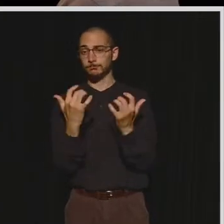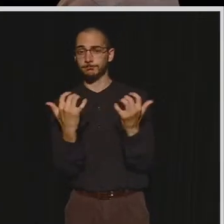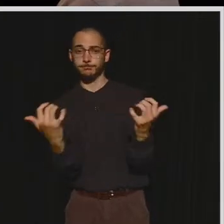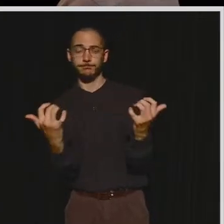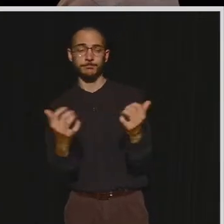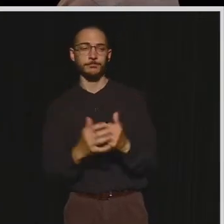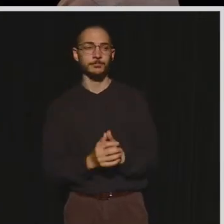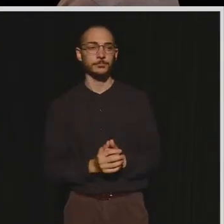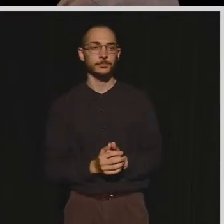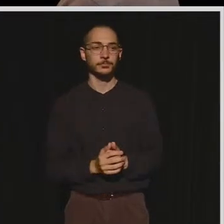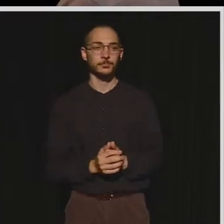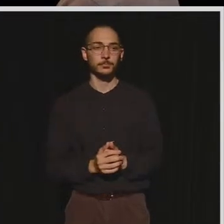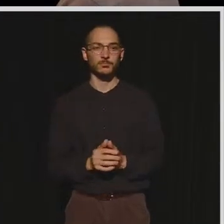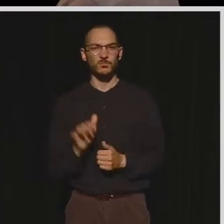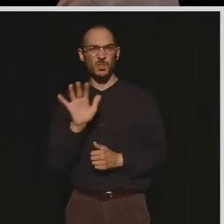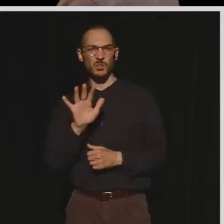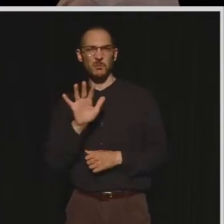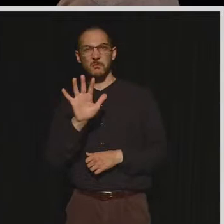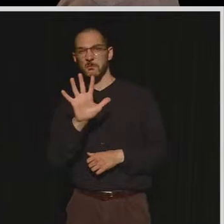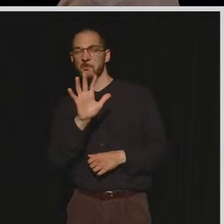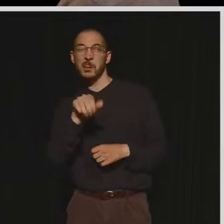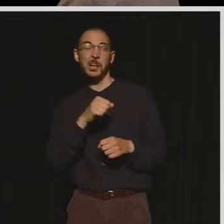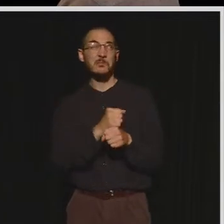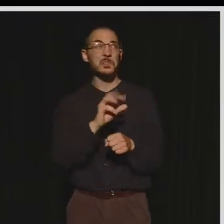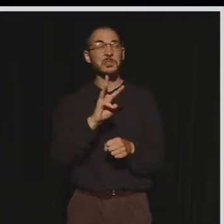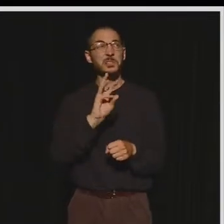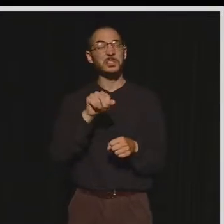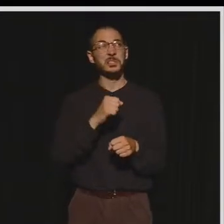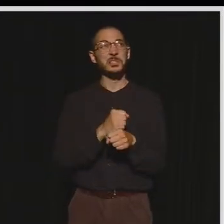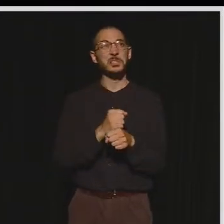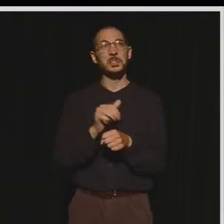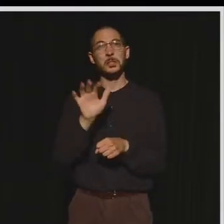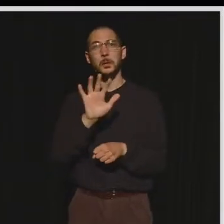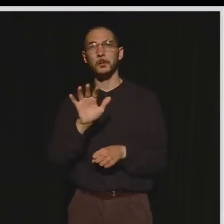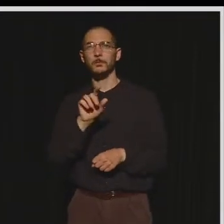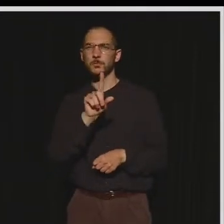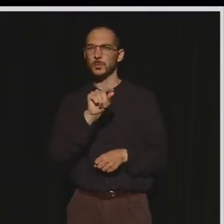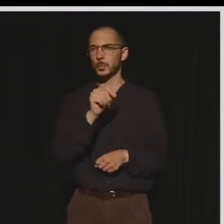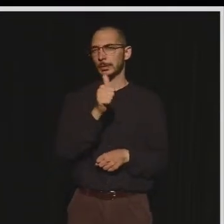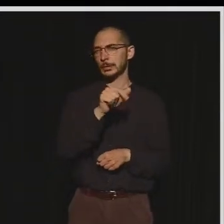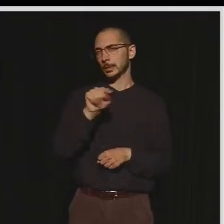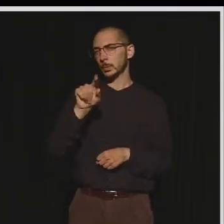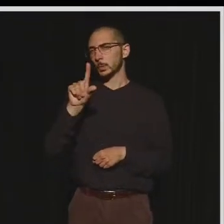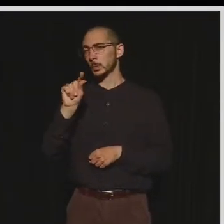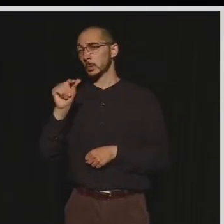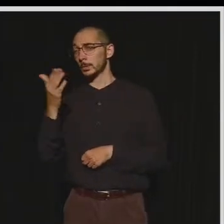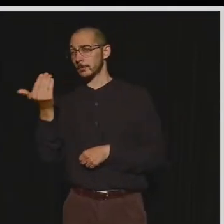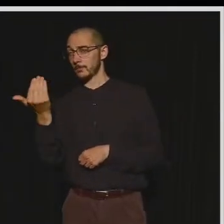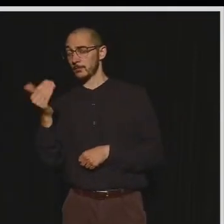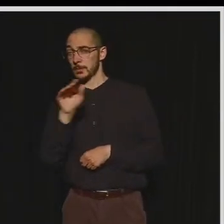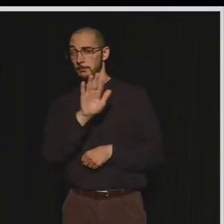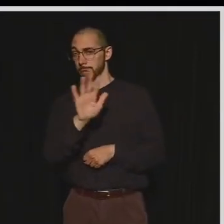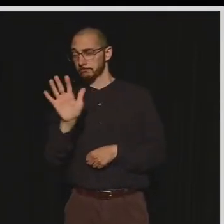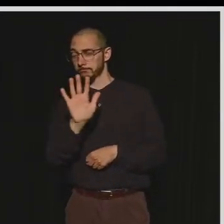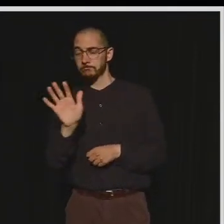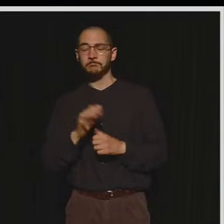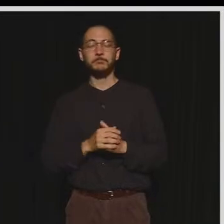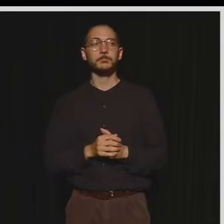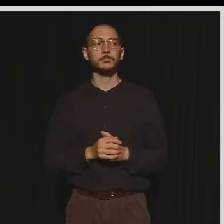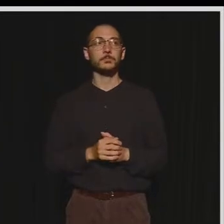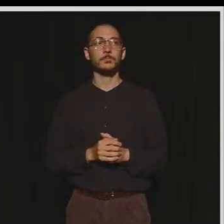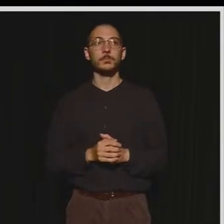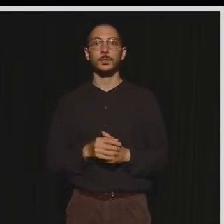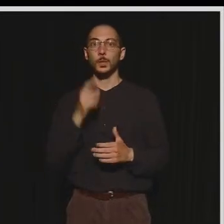6 years between 2010 to 2015, this extreme and drastic shift in